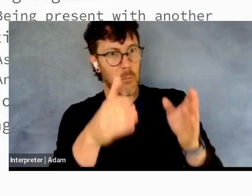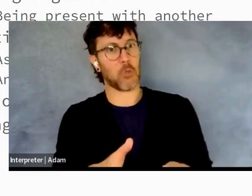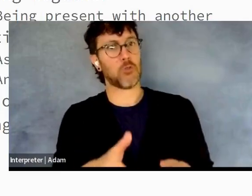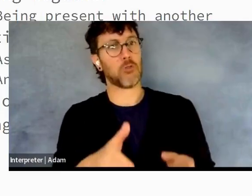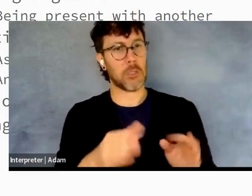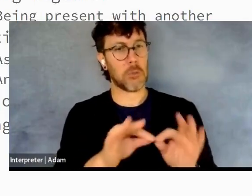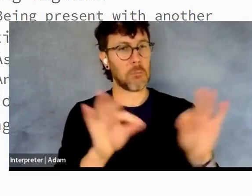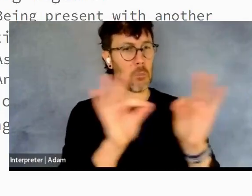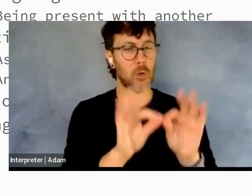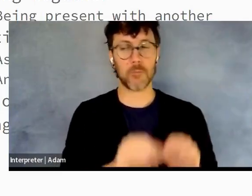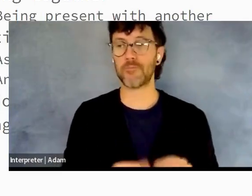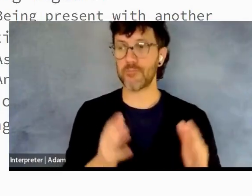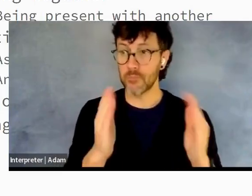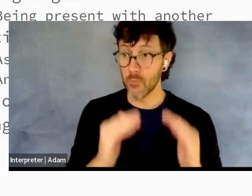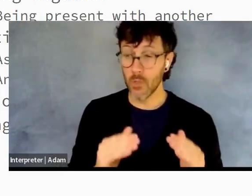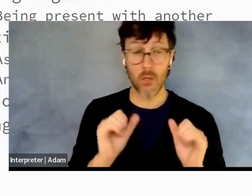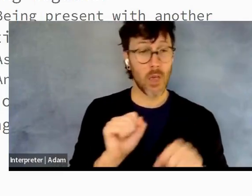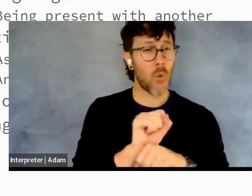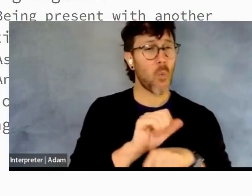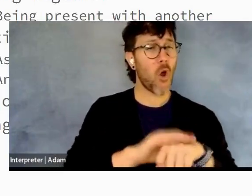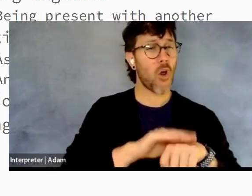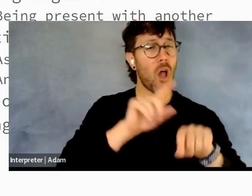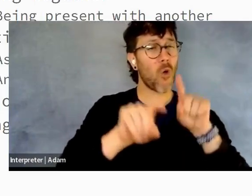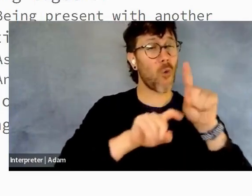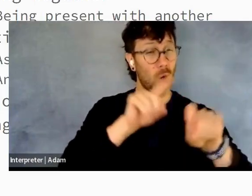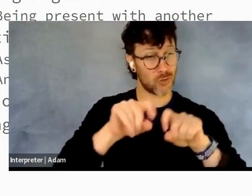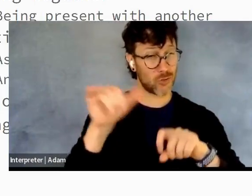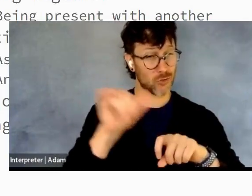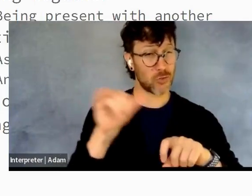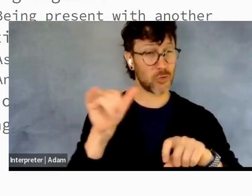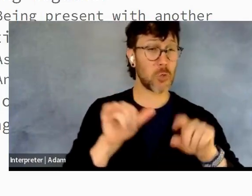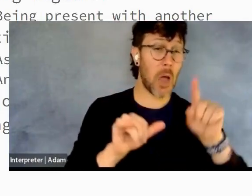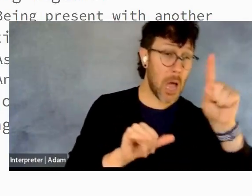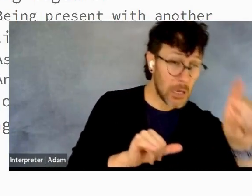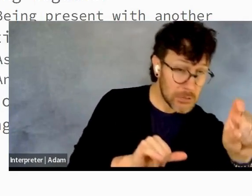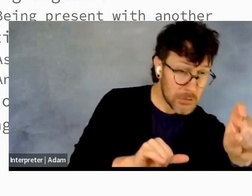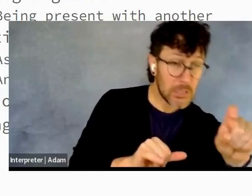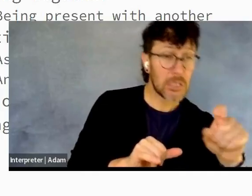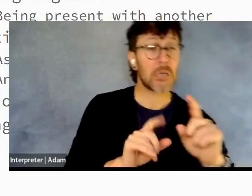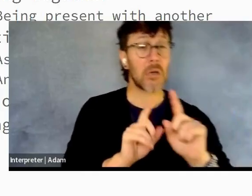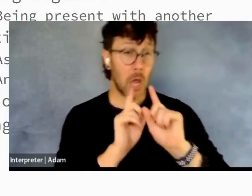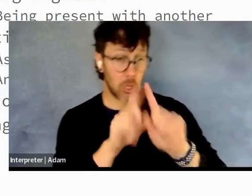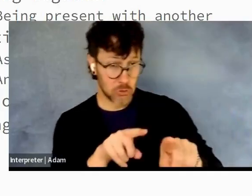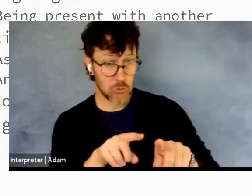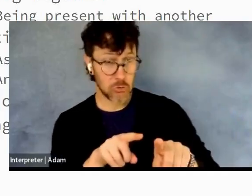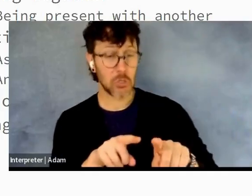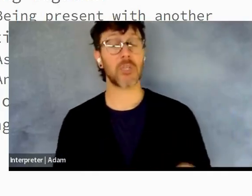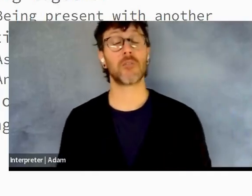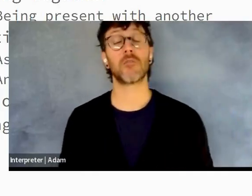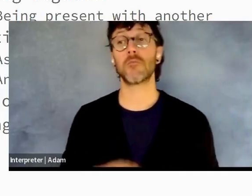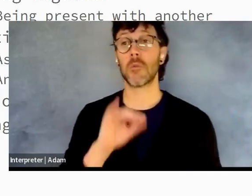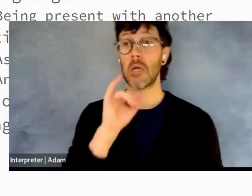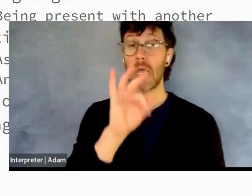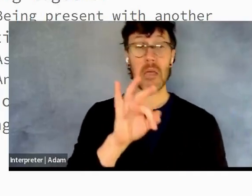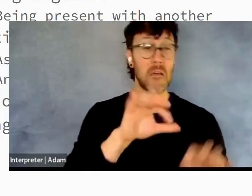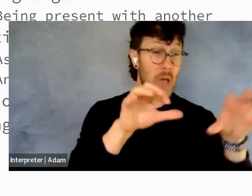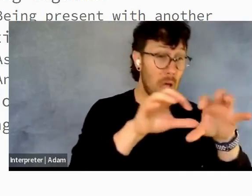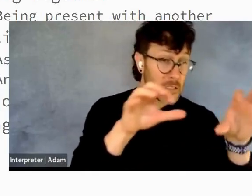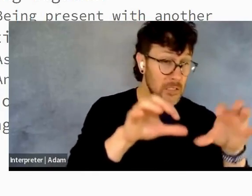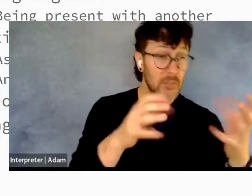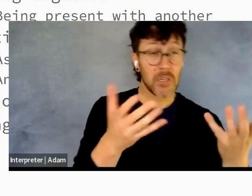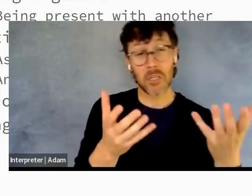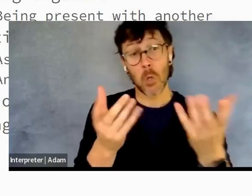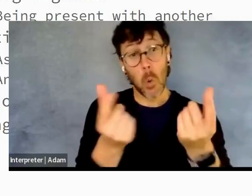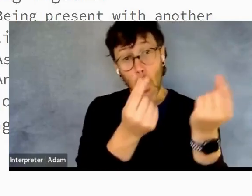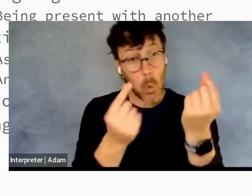work on asking questions and answering questions. So if you're involved in a specific activity or chore, asking